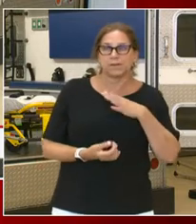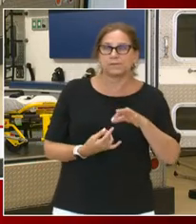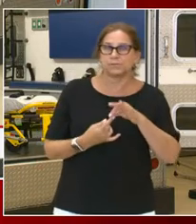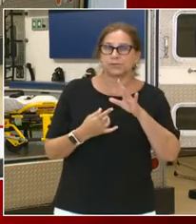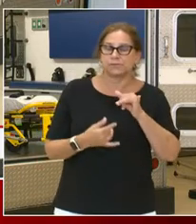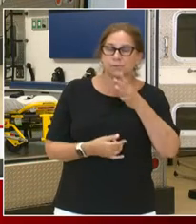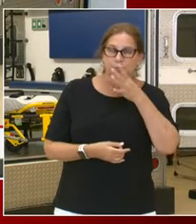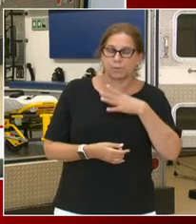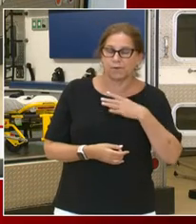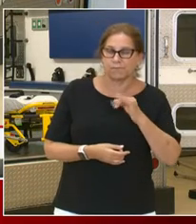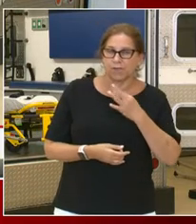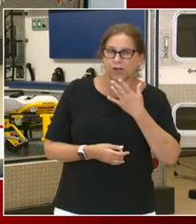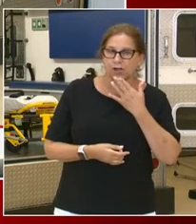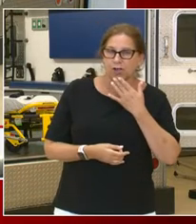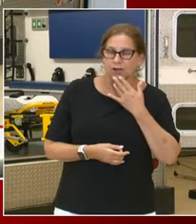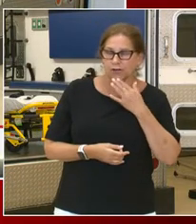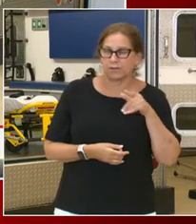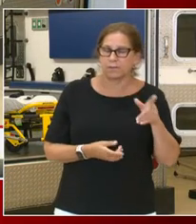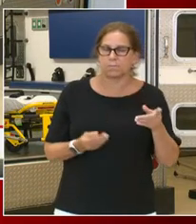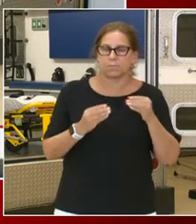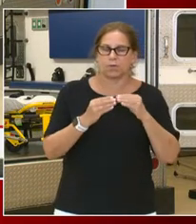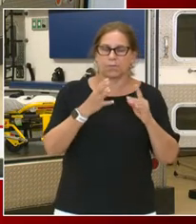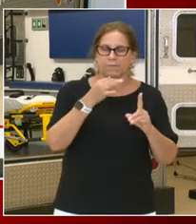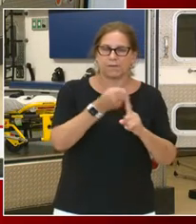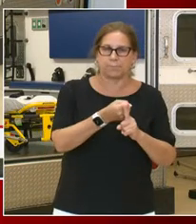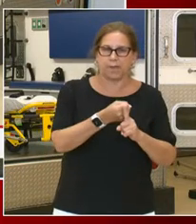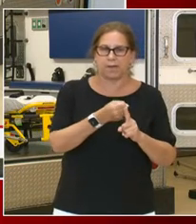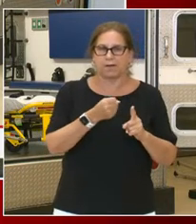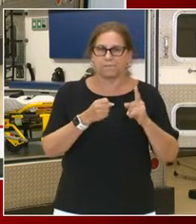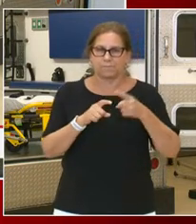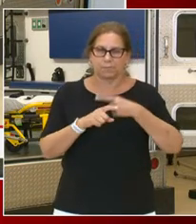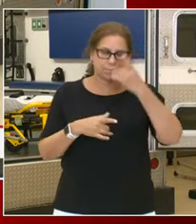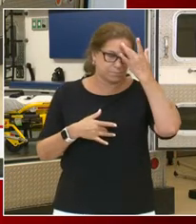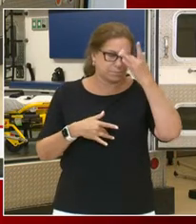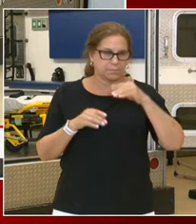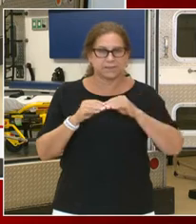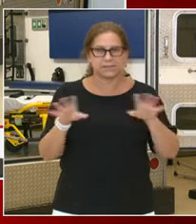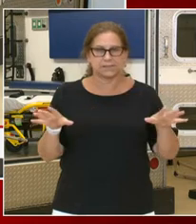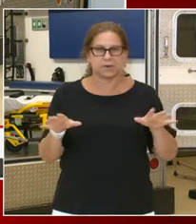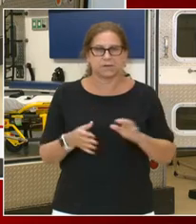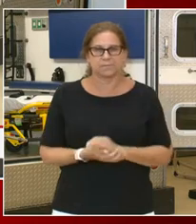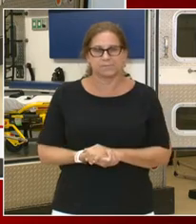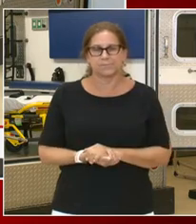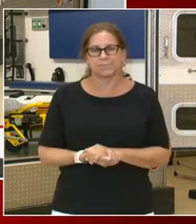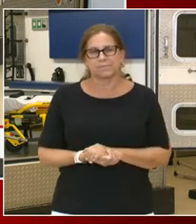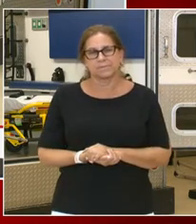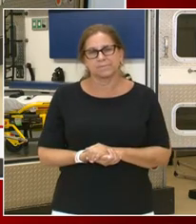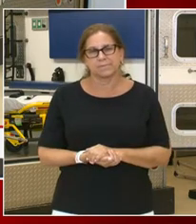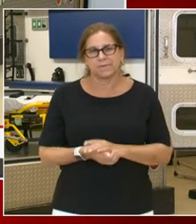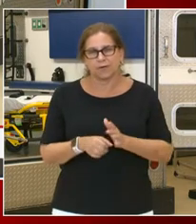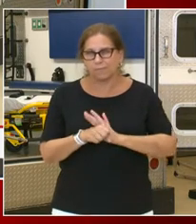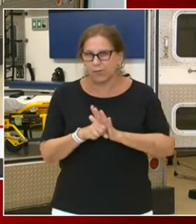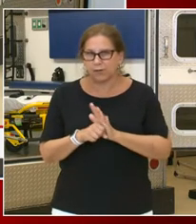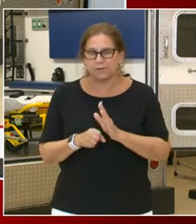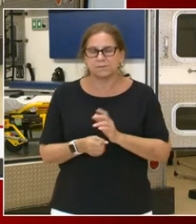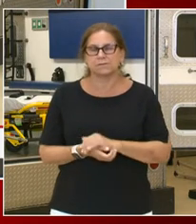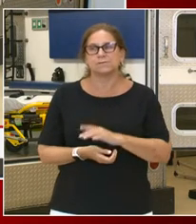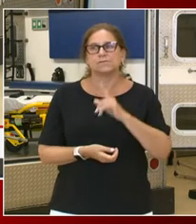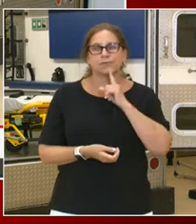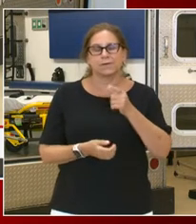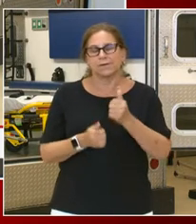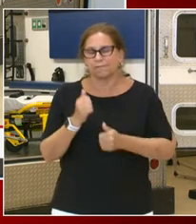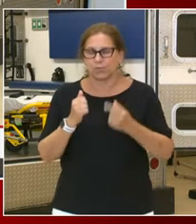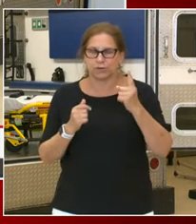of the pandemic, and so that's very critical as we look to an equitable return to work and a return here in the district to be fully open,